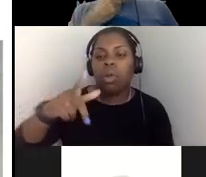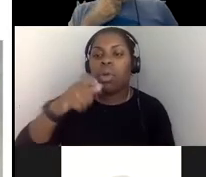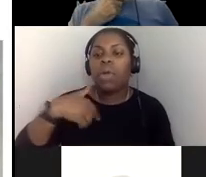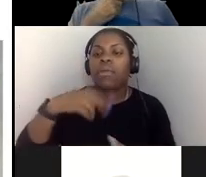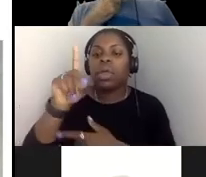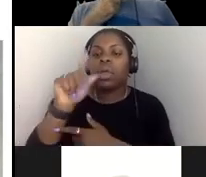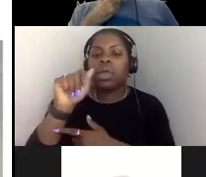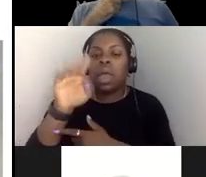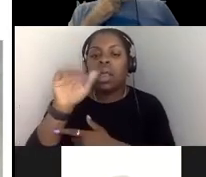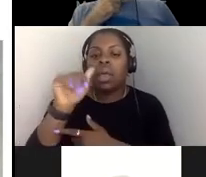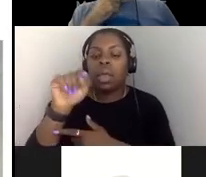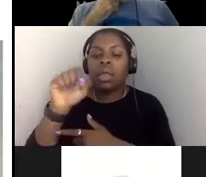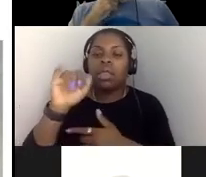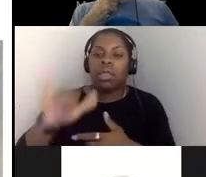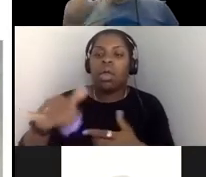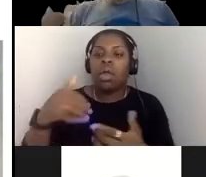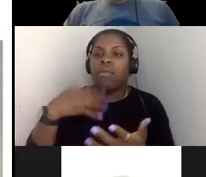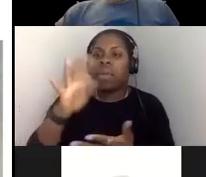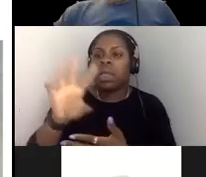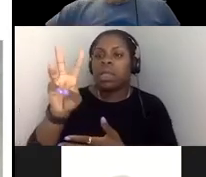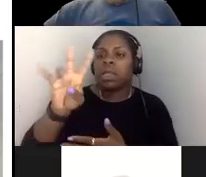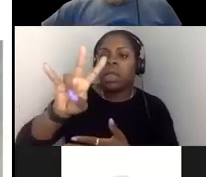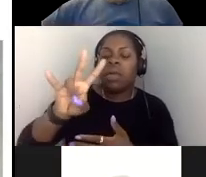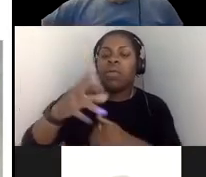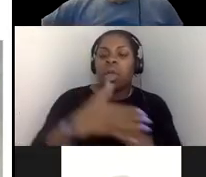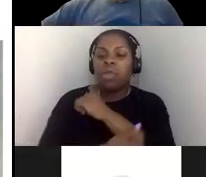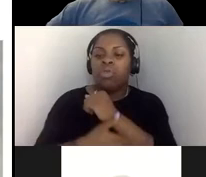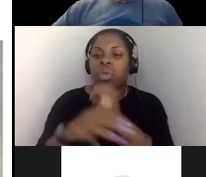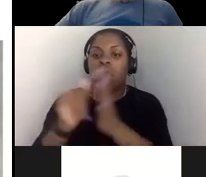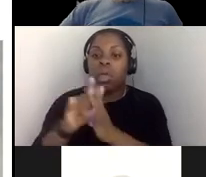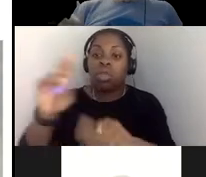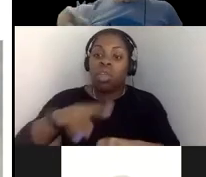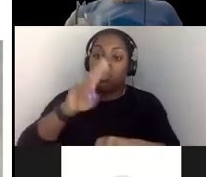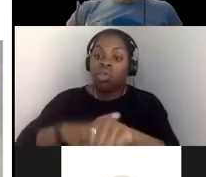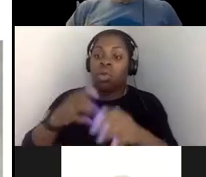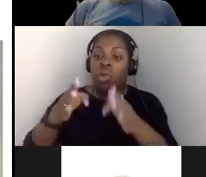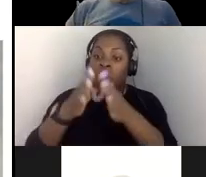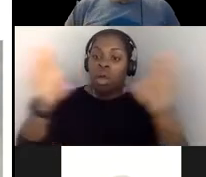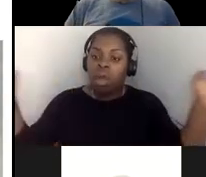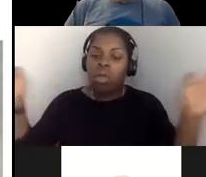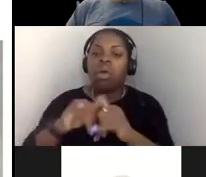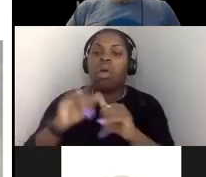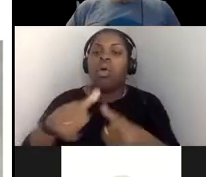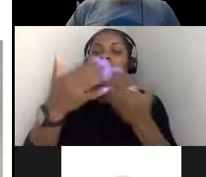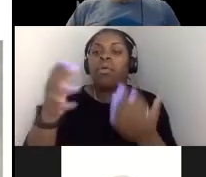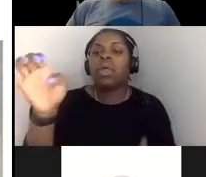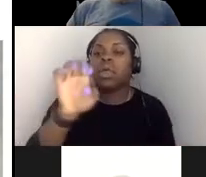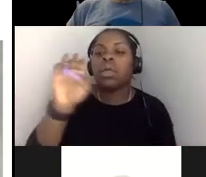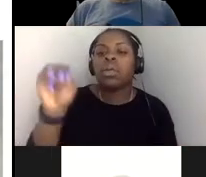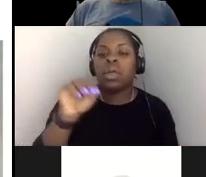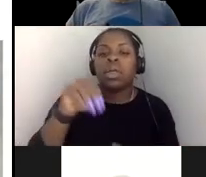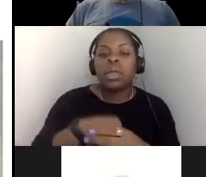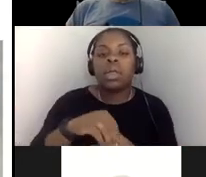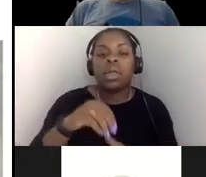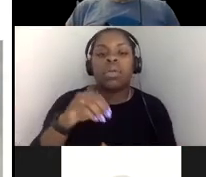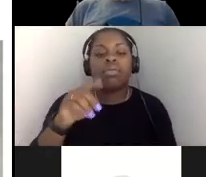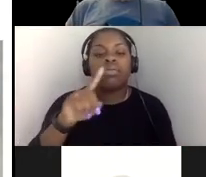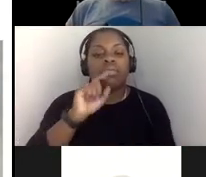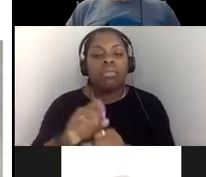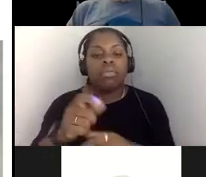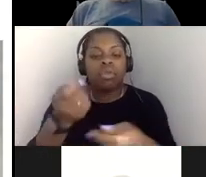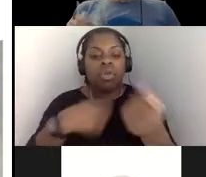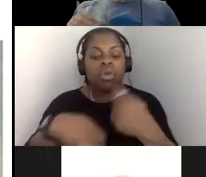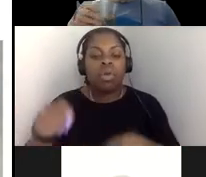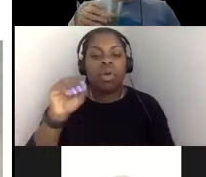database here of about 57 companies nationwide that are offering electronic monitoring and profiteering from it. What